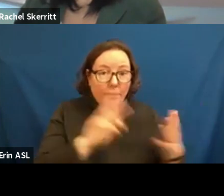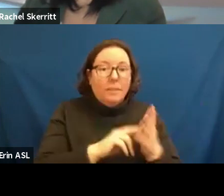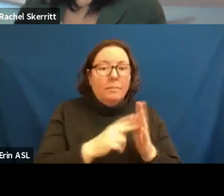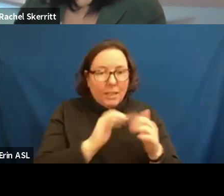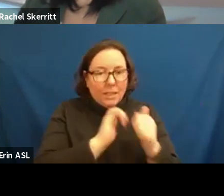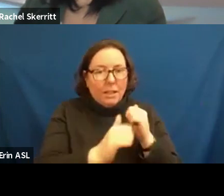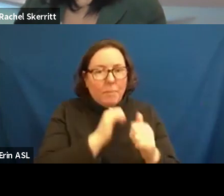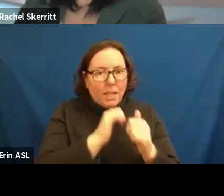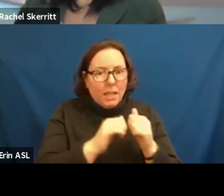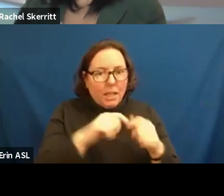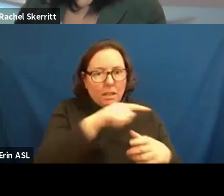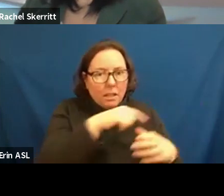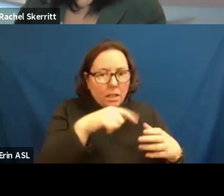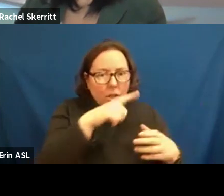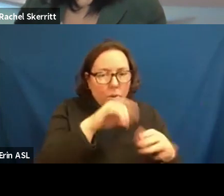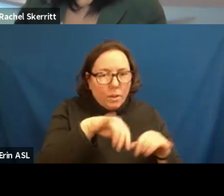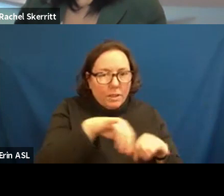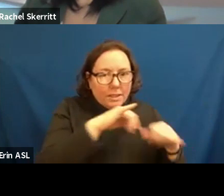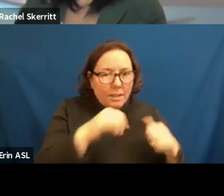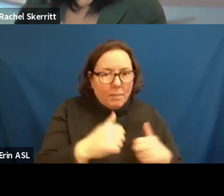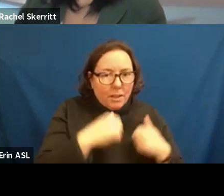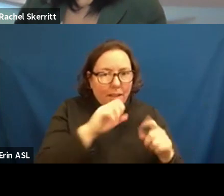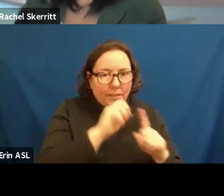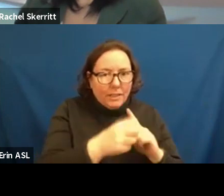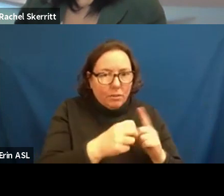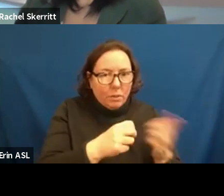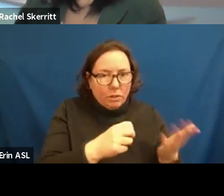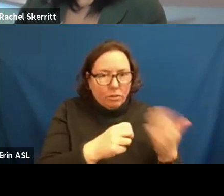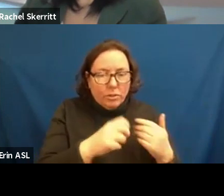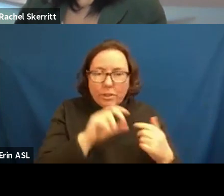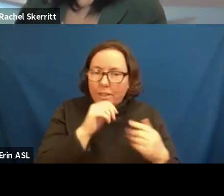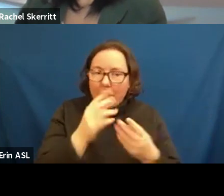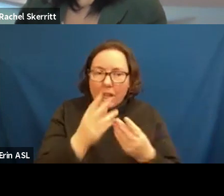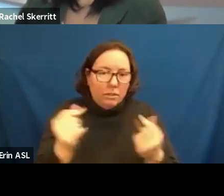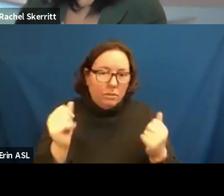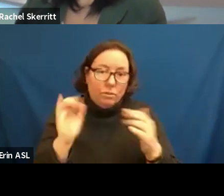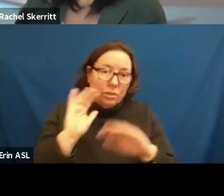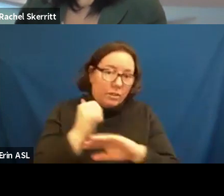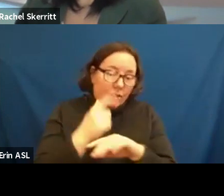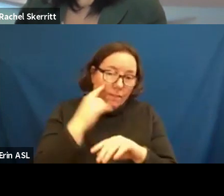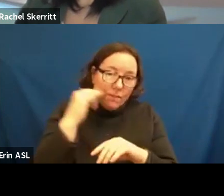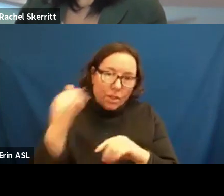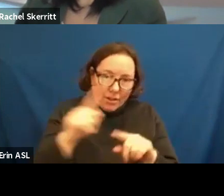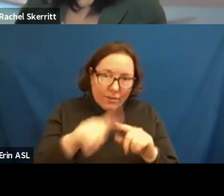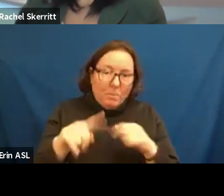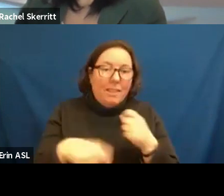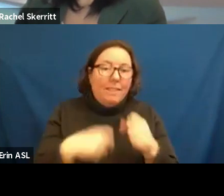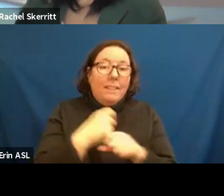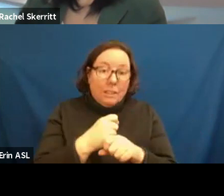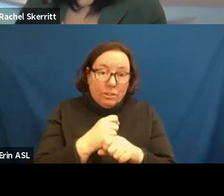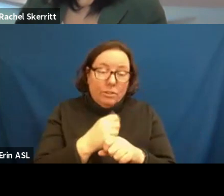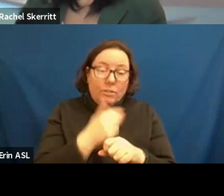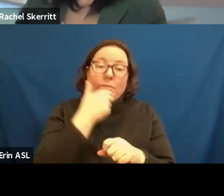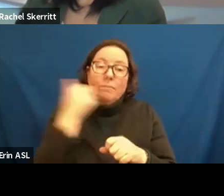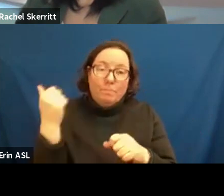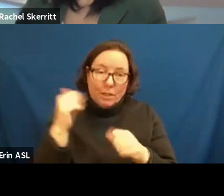compete with others who have similar life circumstances. It may not be the solution you implement permanently, but it's certainly more equitable than